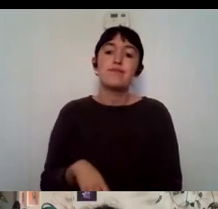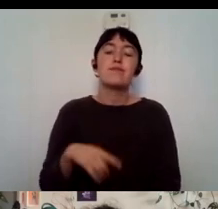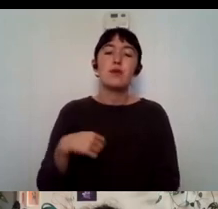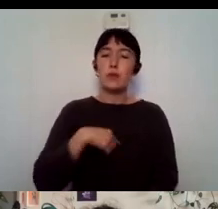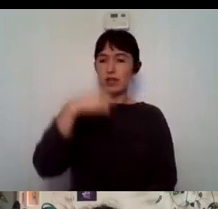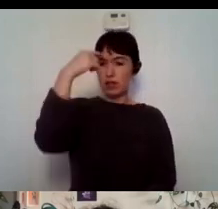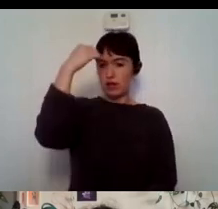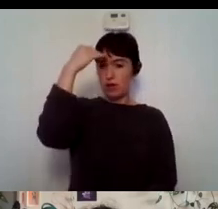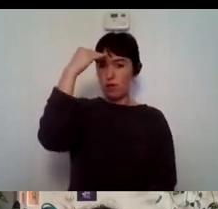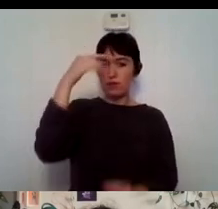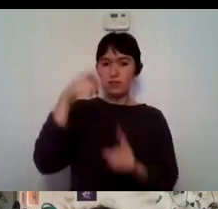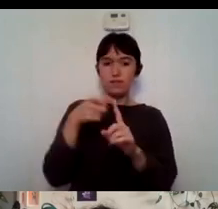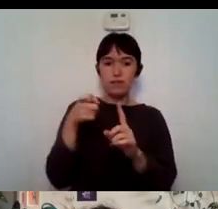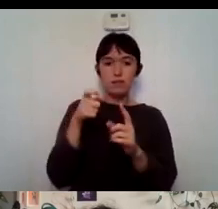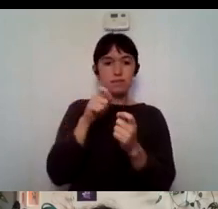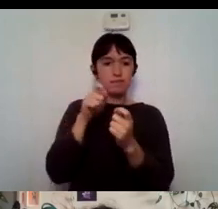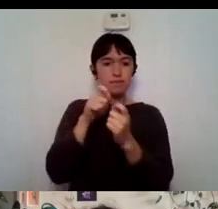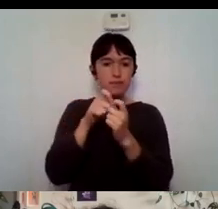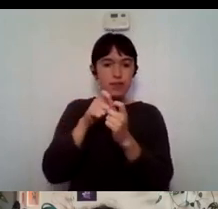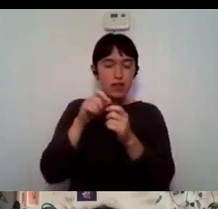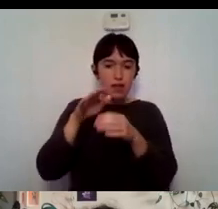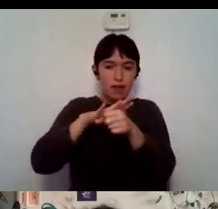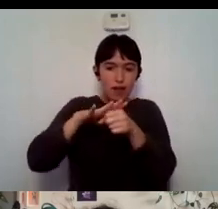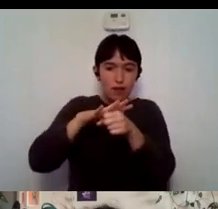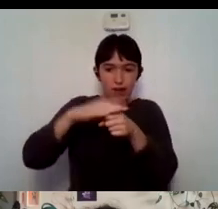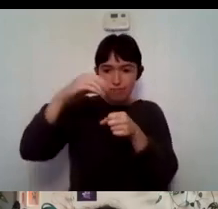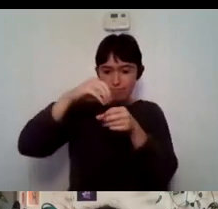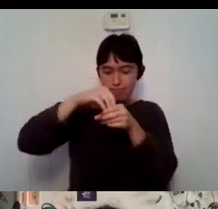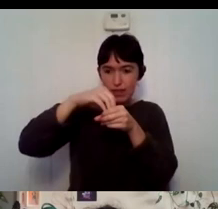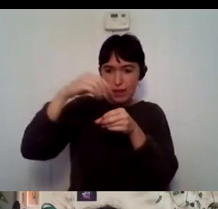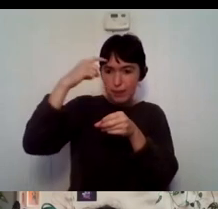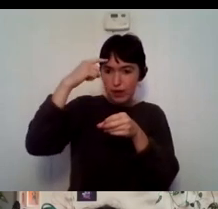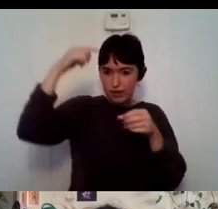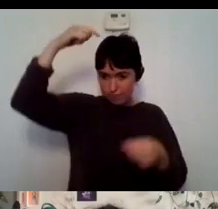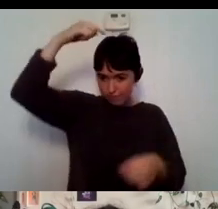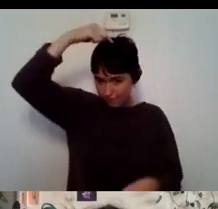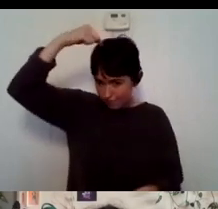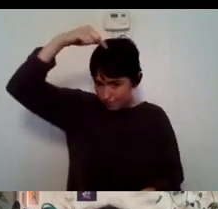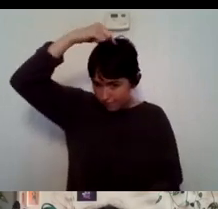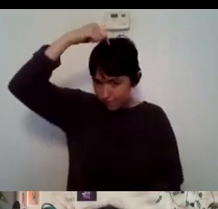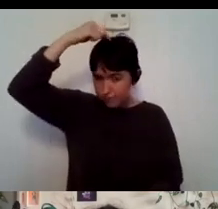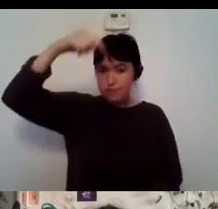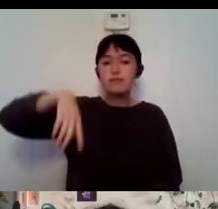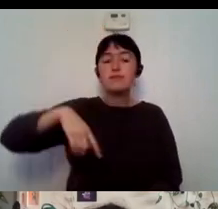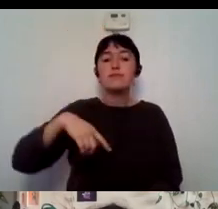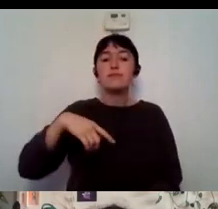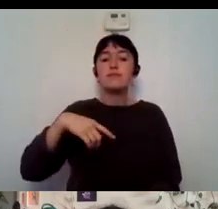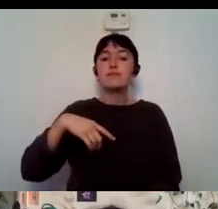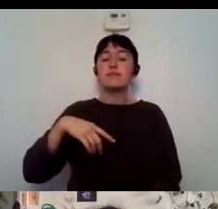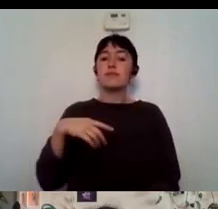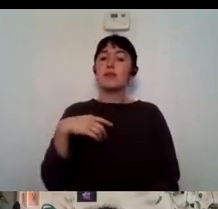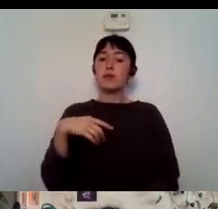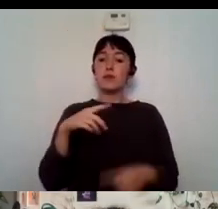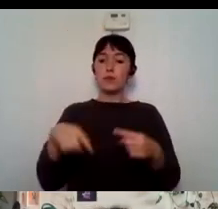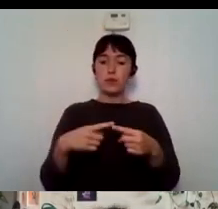of the head, and when people have looked at where that electrical signal has been generated within the